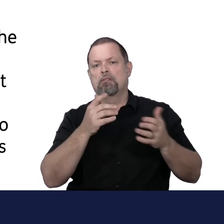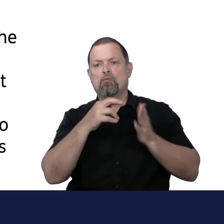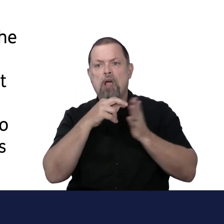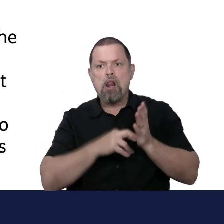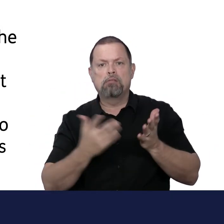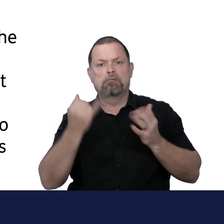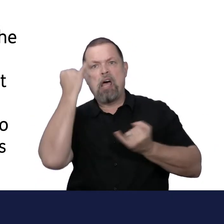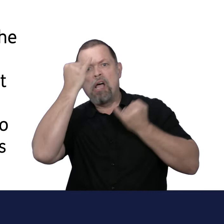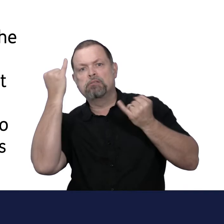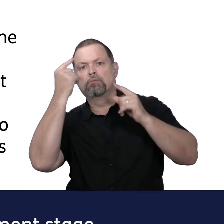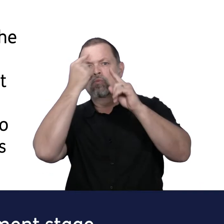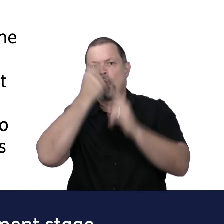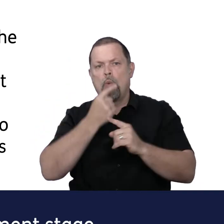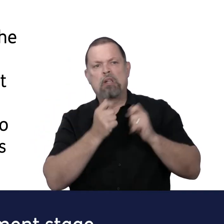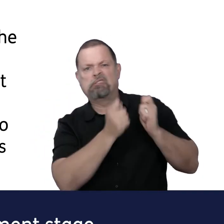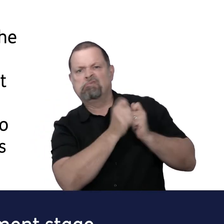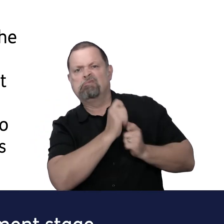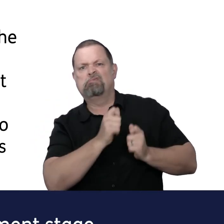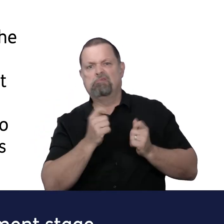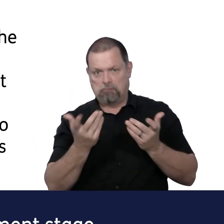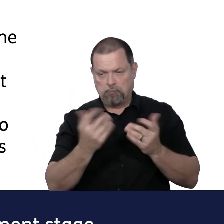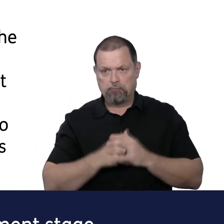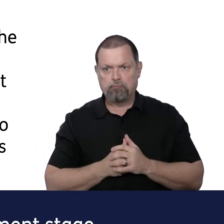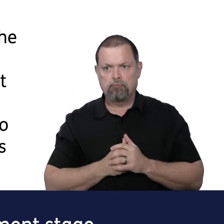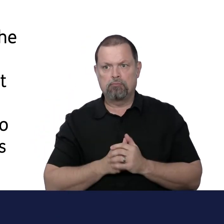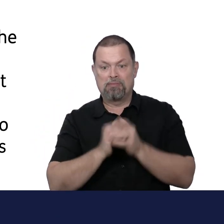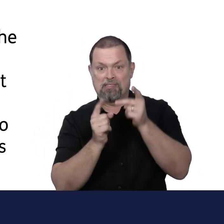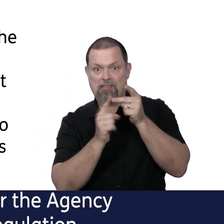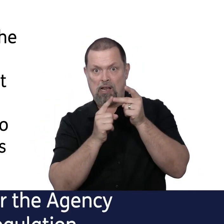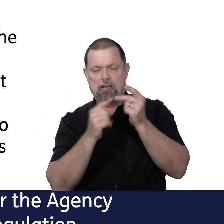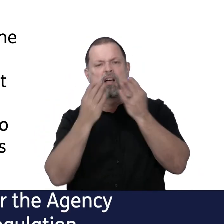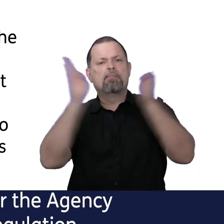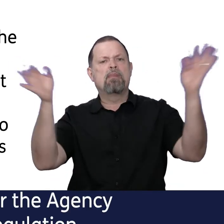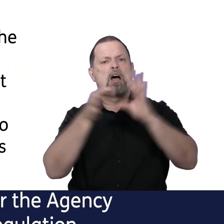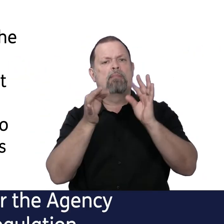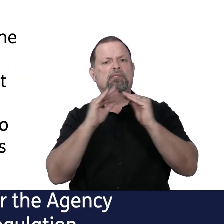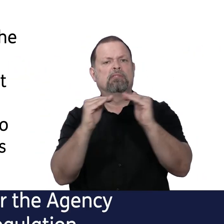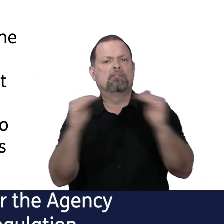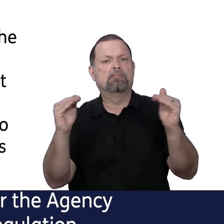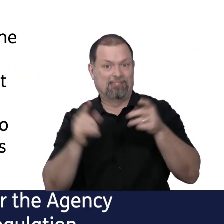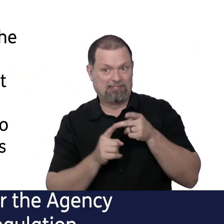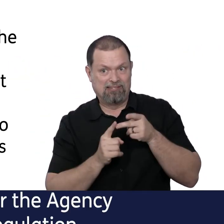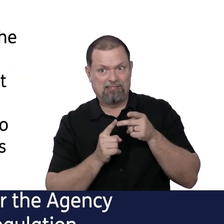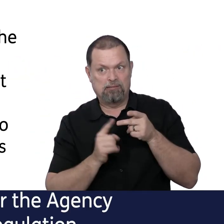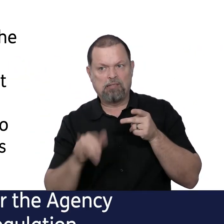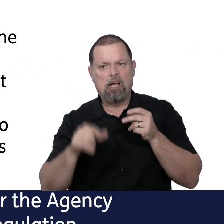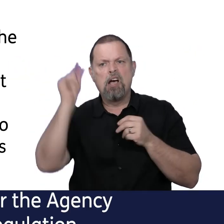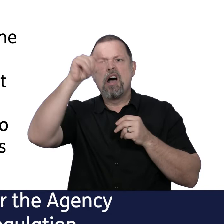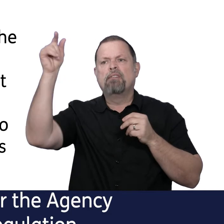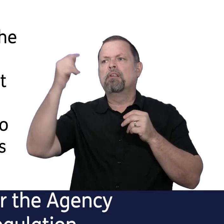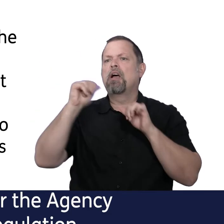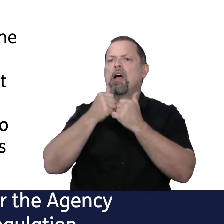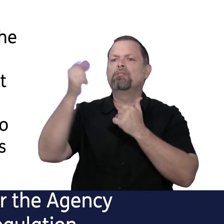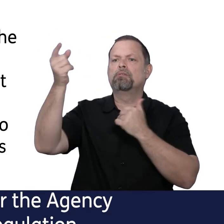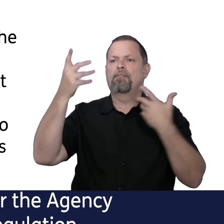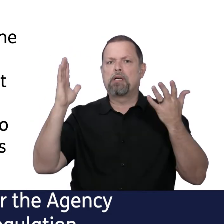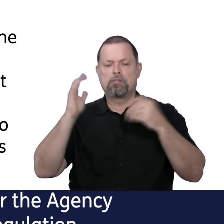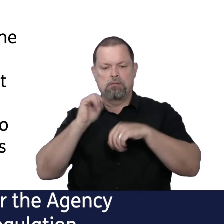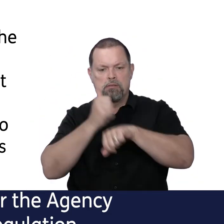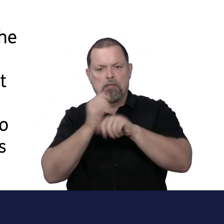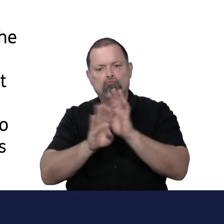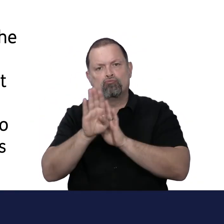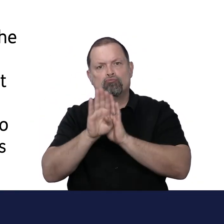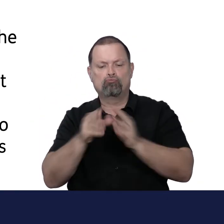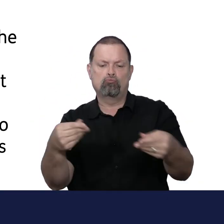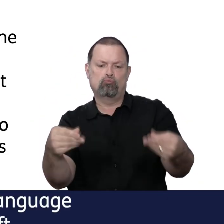regulation. The second is the public comment stage. This is where the government or the agency has written a draft of the